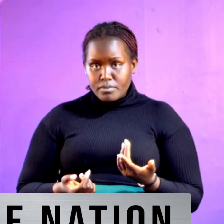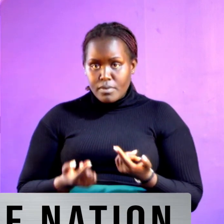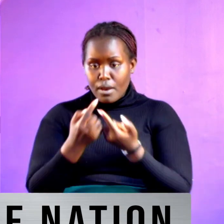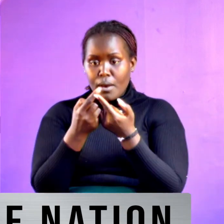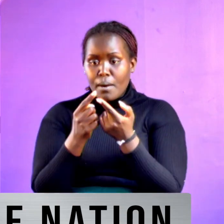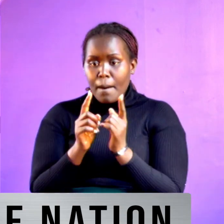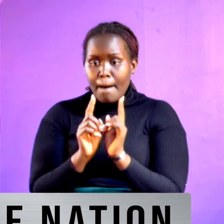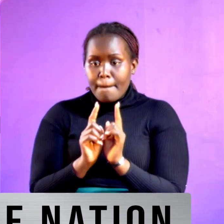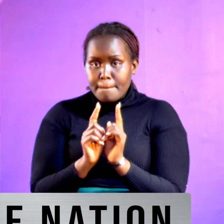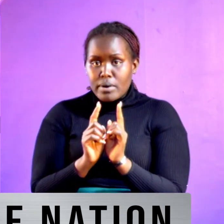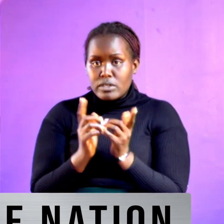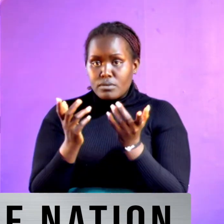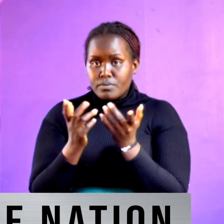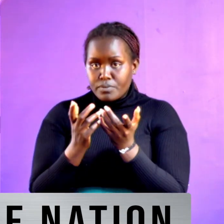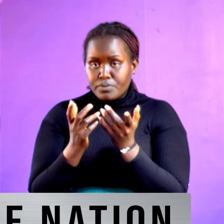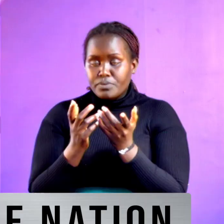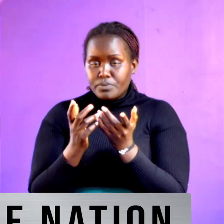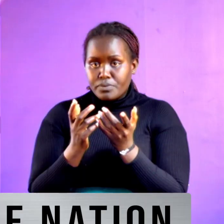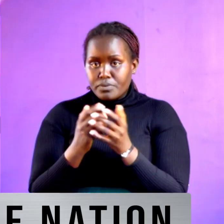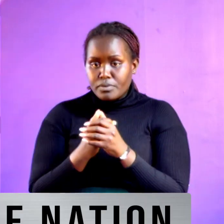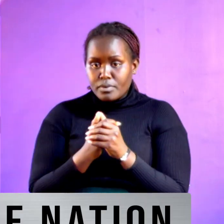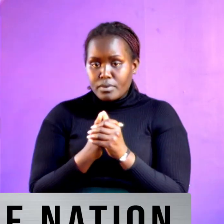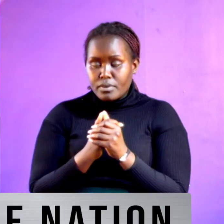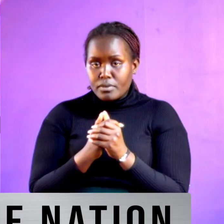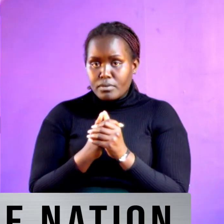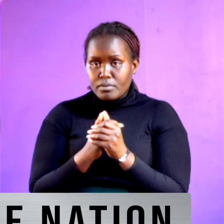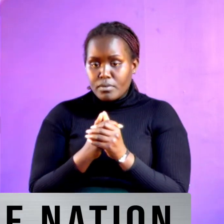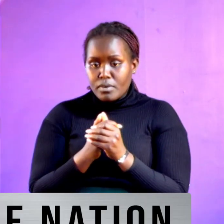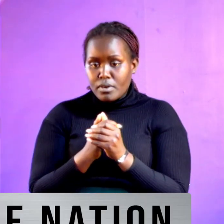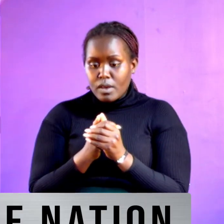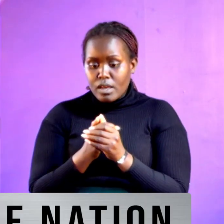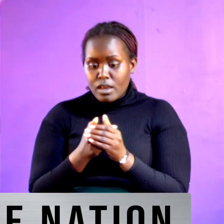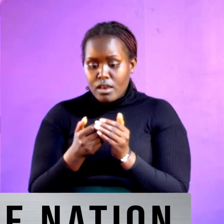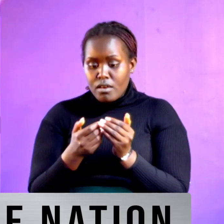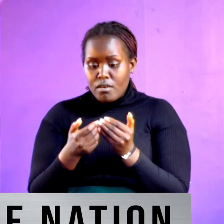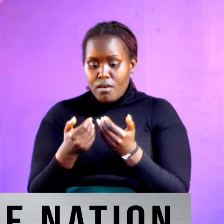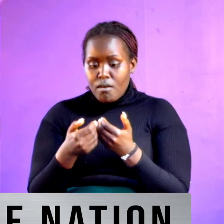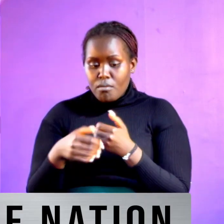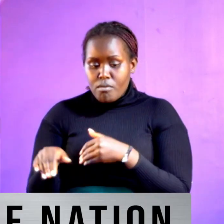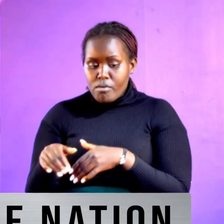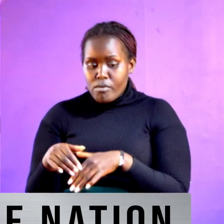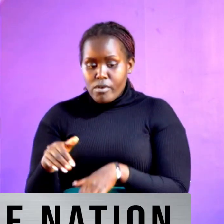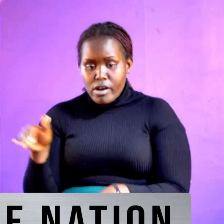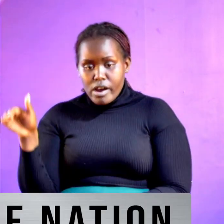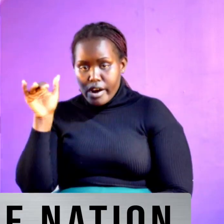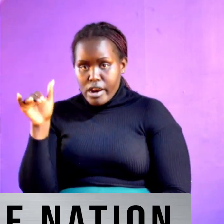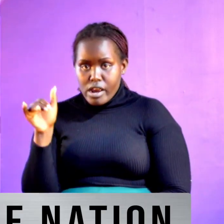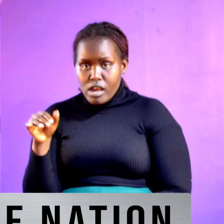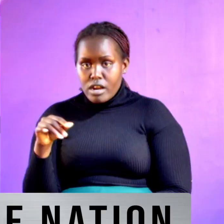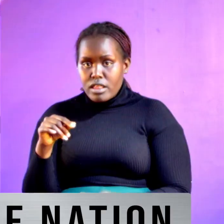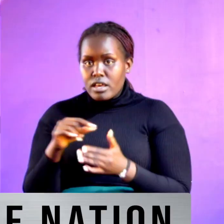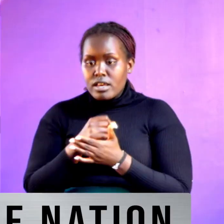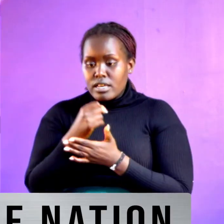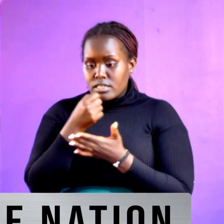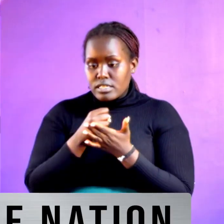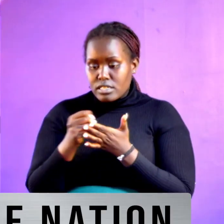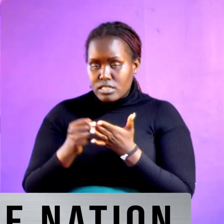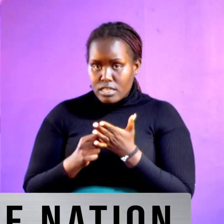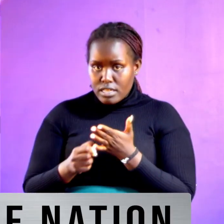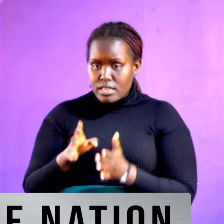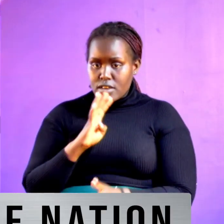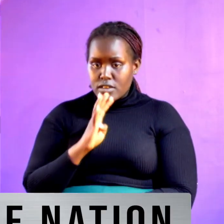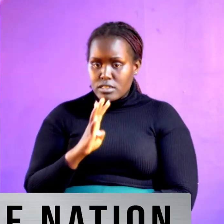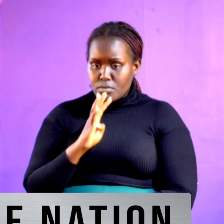But because I had the Secretary General of the ODM speak But,